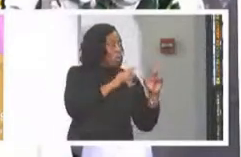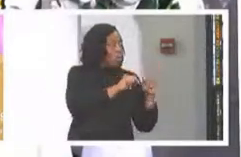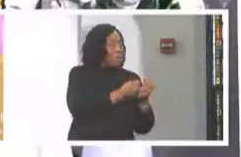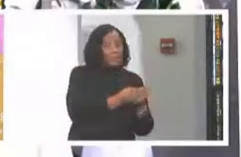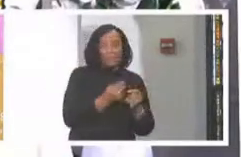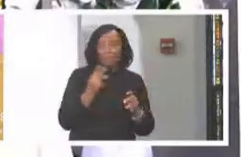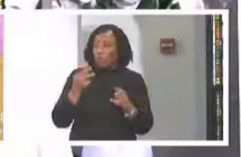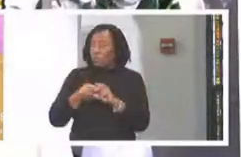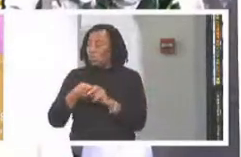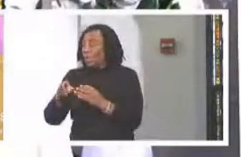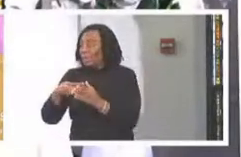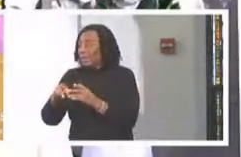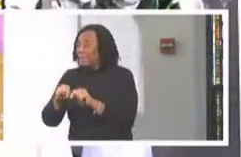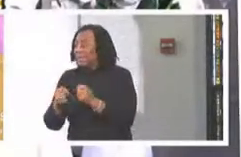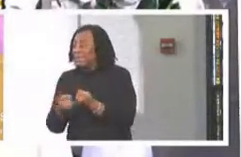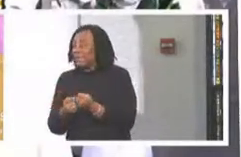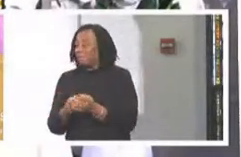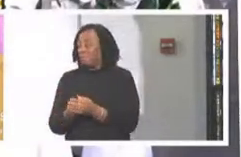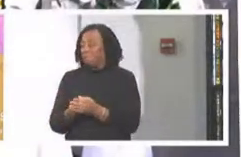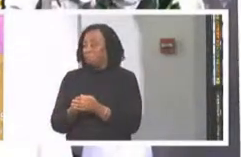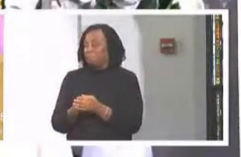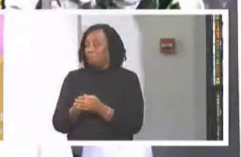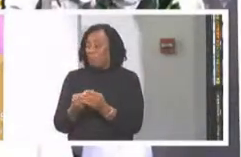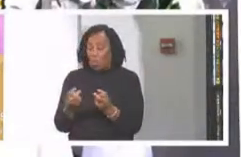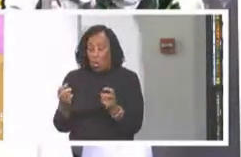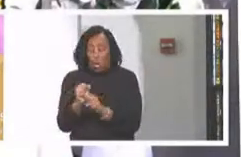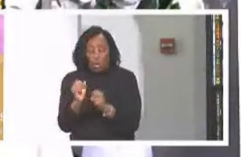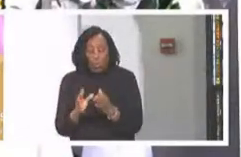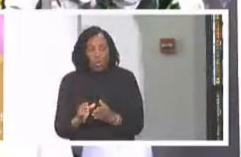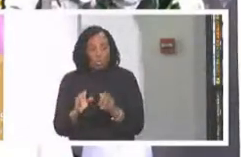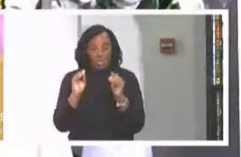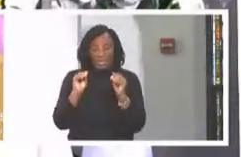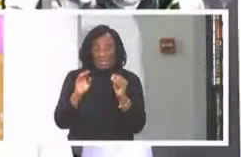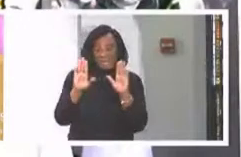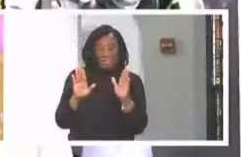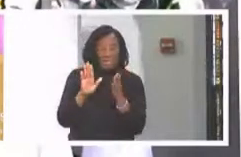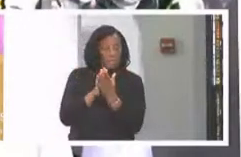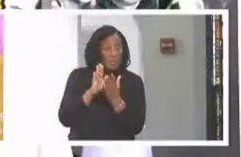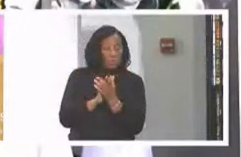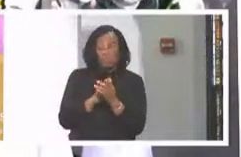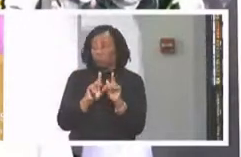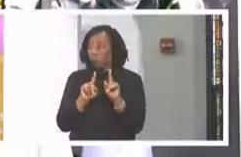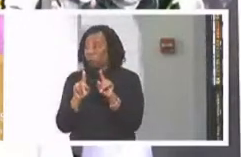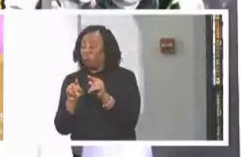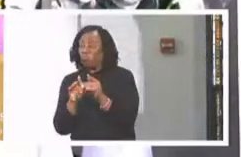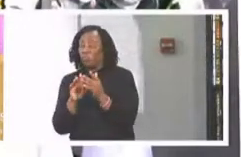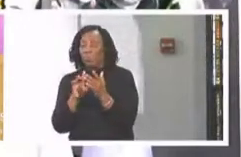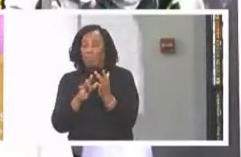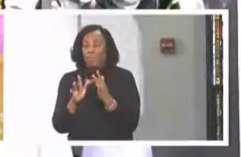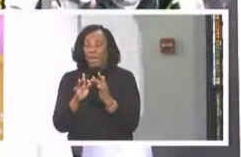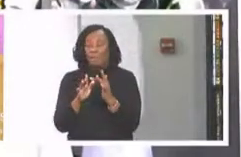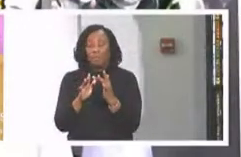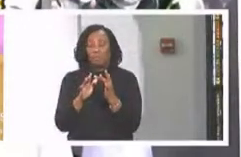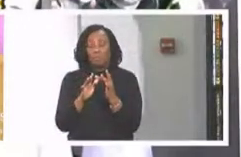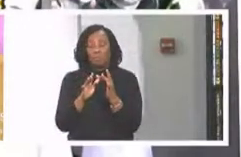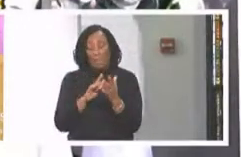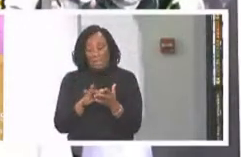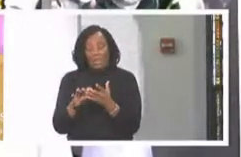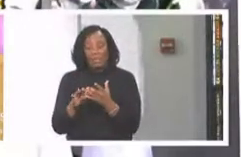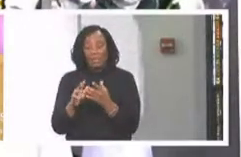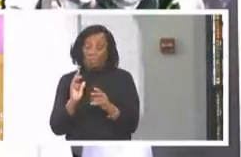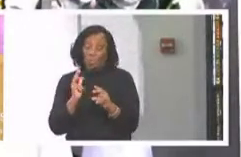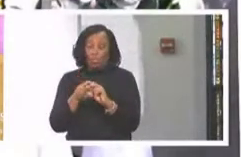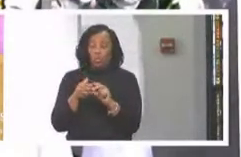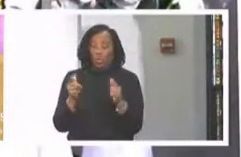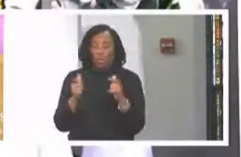team. Become an altar worker. Teach Sunday school. Attend Bible study. Join a small group. Become